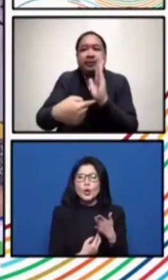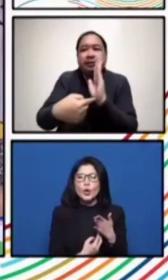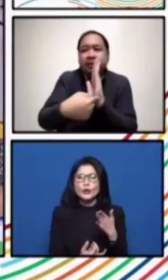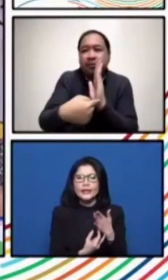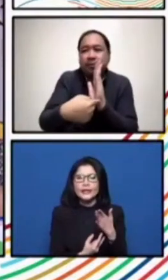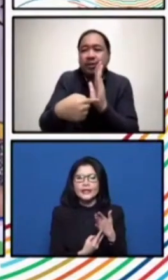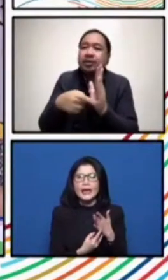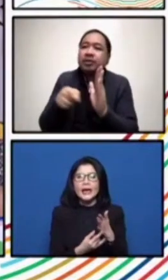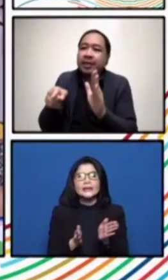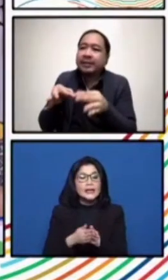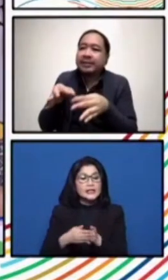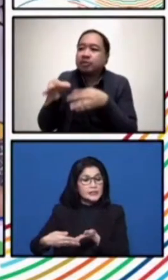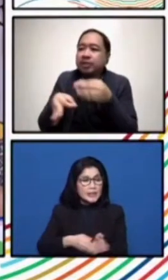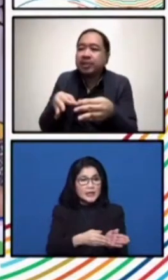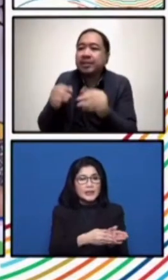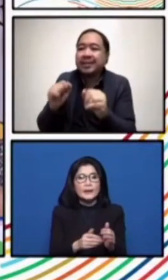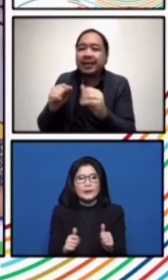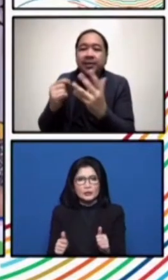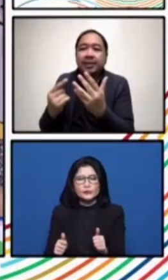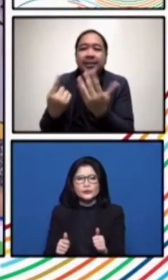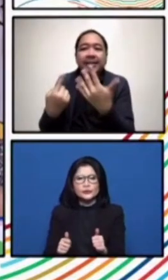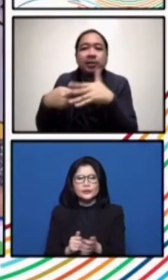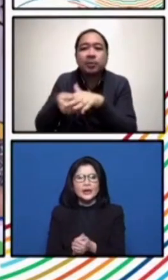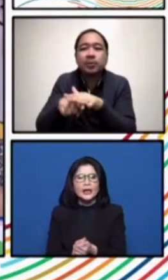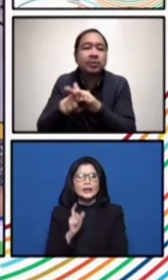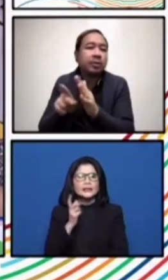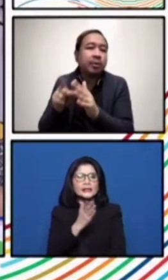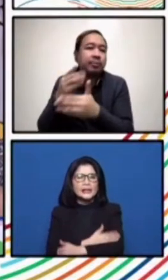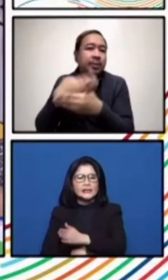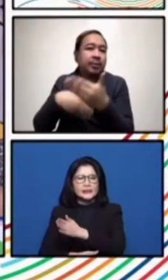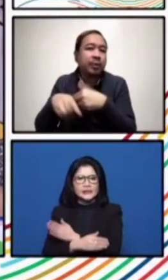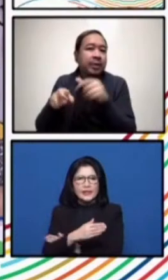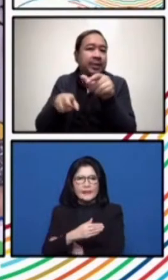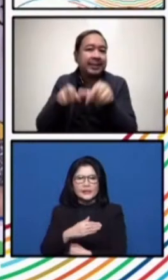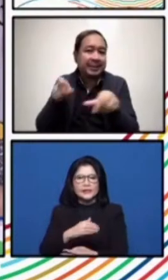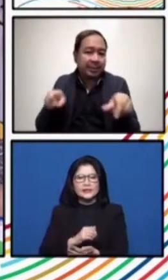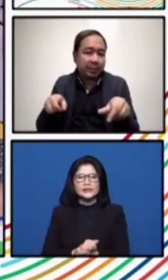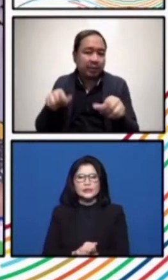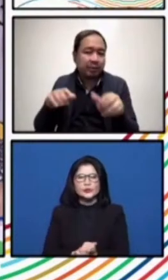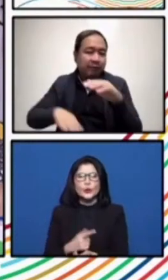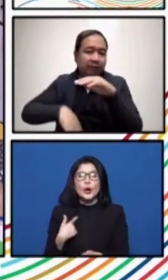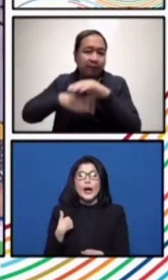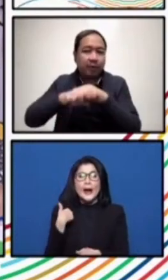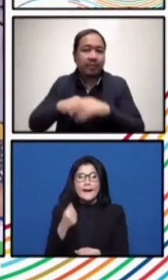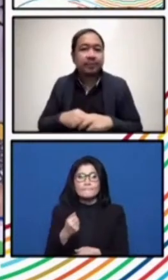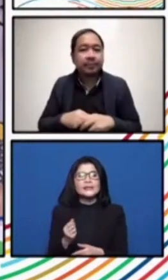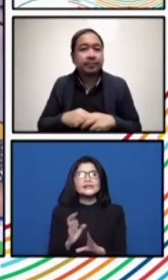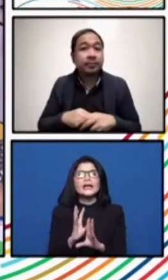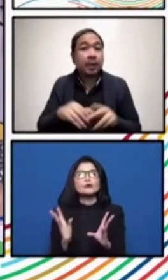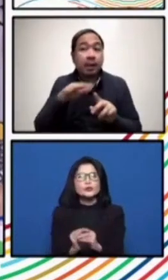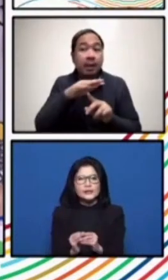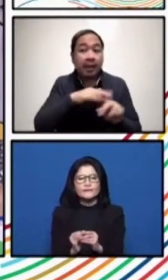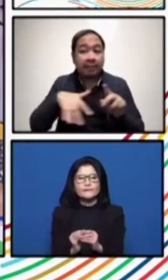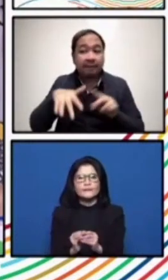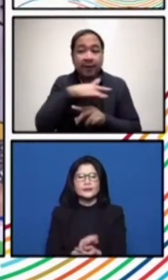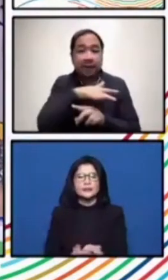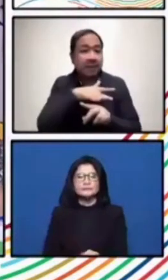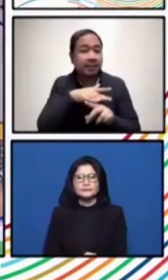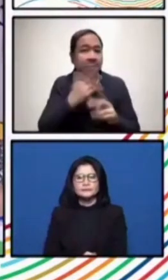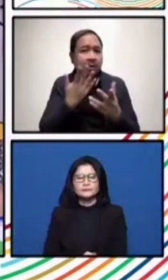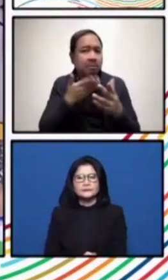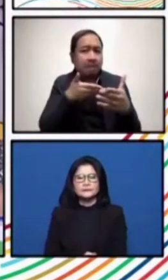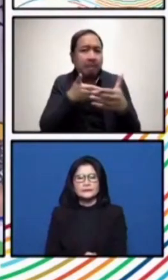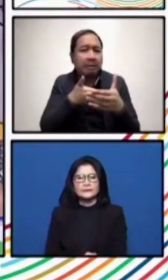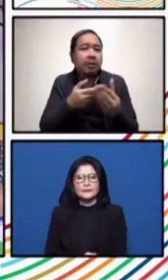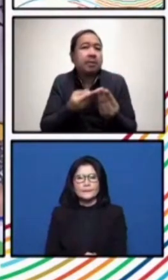enablers for achieving inclusion of persons with disabilities in true manner creation of barrier-free environment is the key for